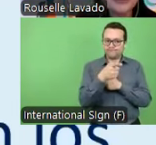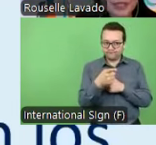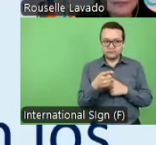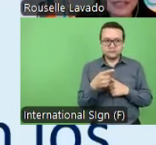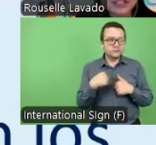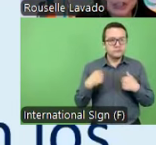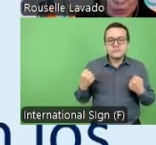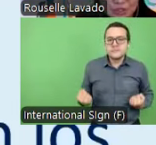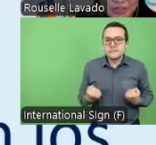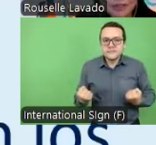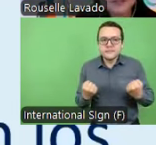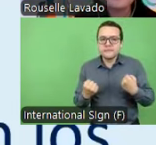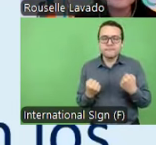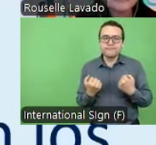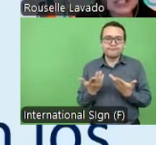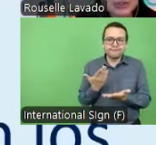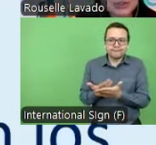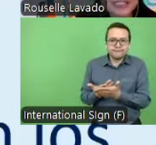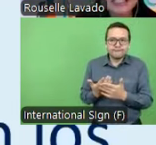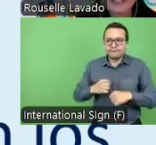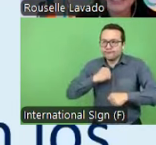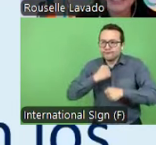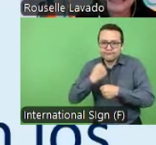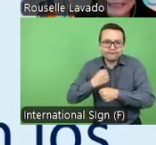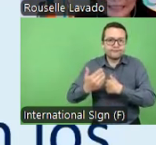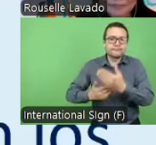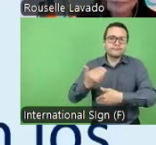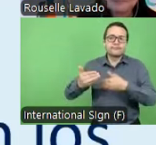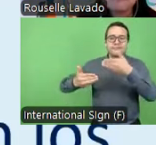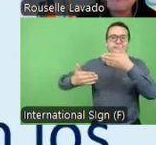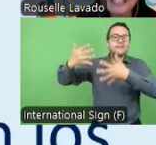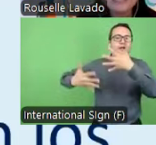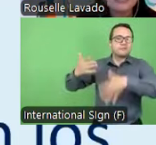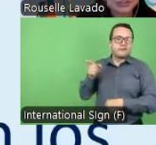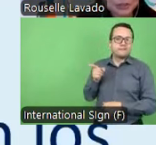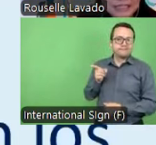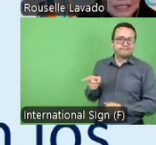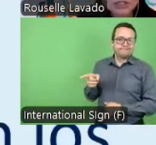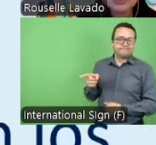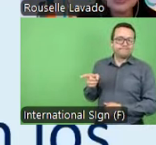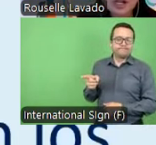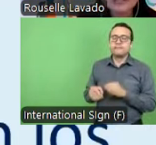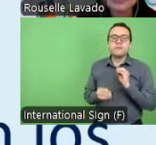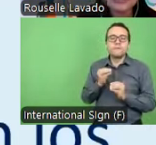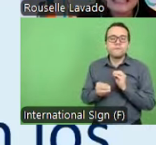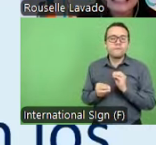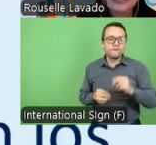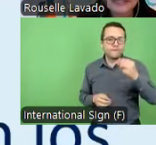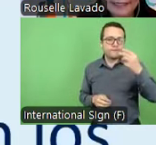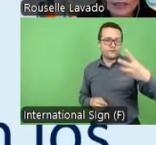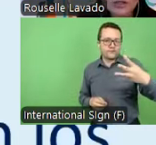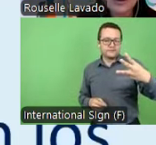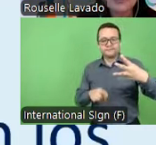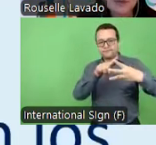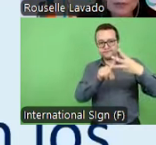are three main issues. First issue is availability. Many countries do not routinely